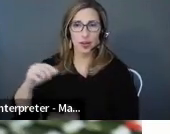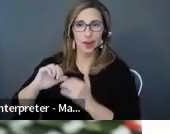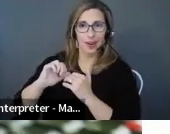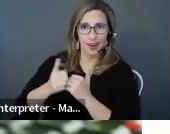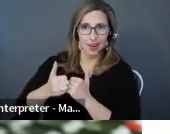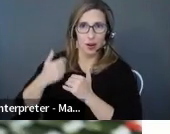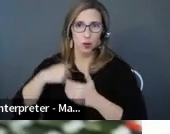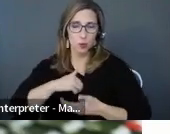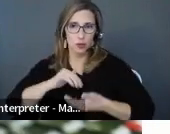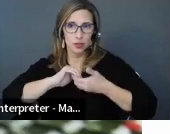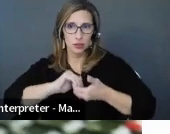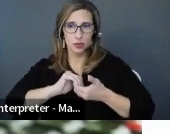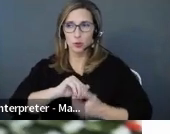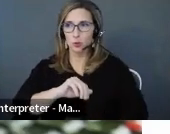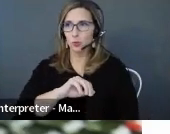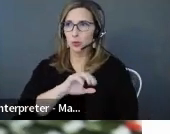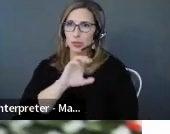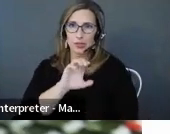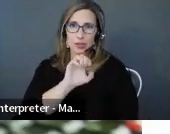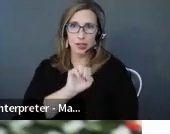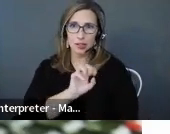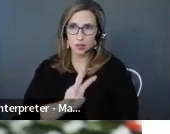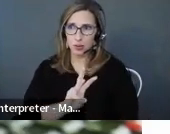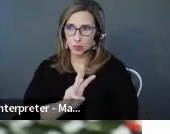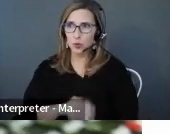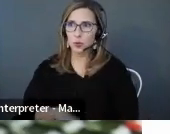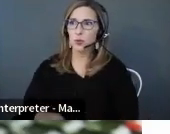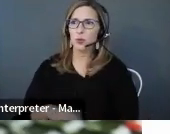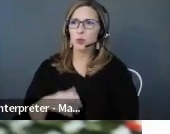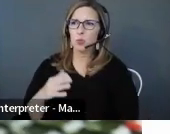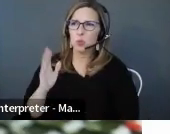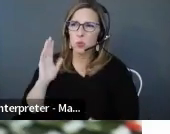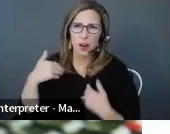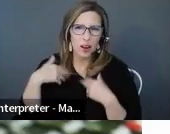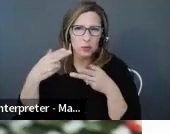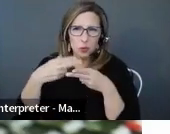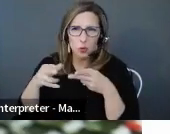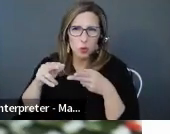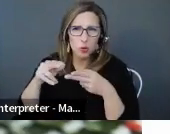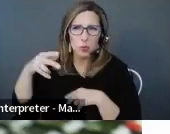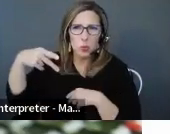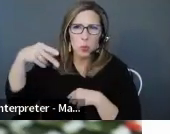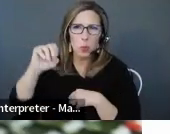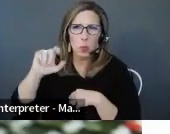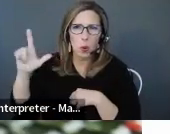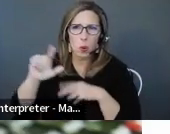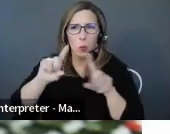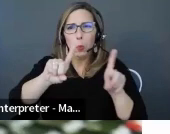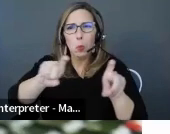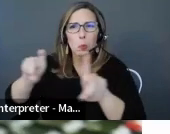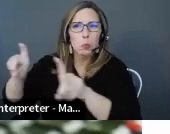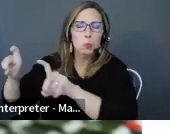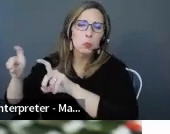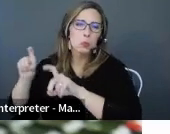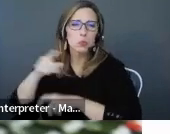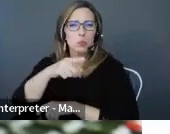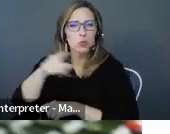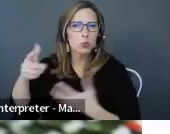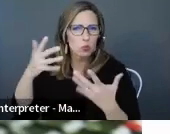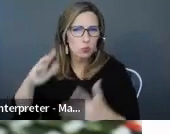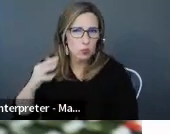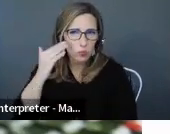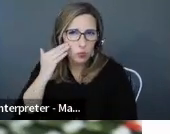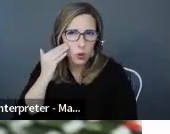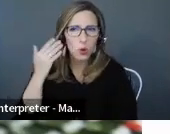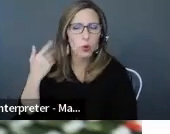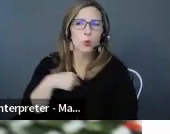partners with KDADS. We'll just run a brief poll question for those who have joined us before to be familiar so we can get an